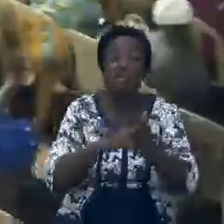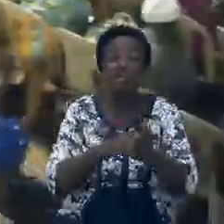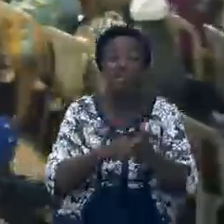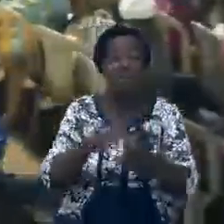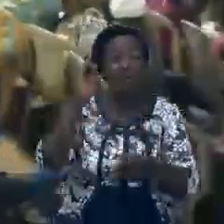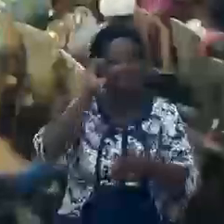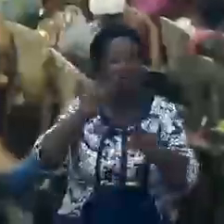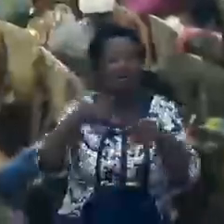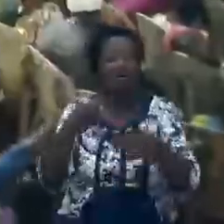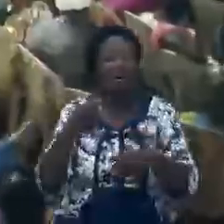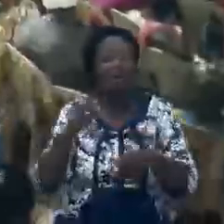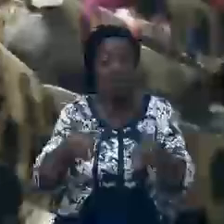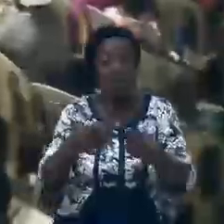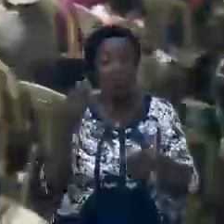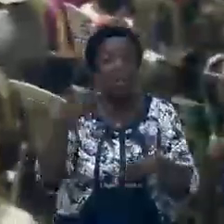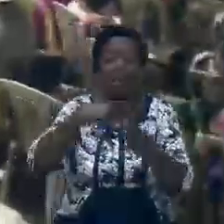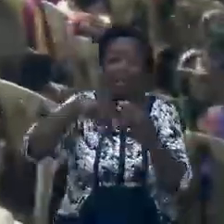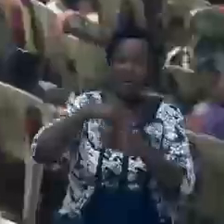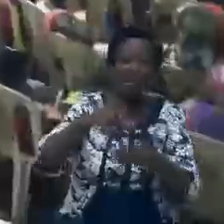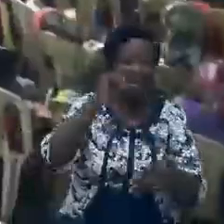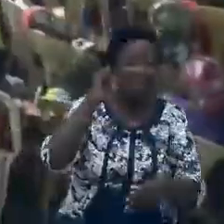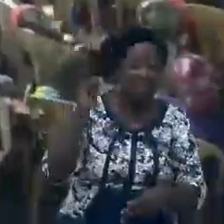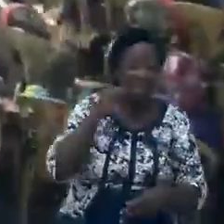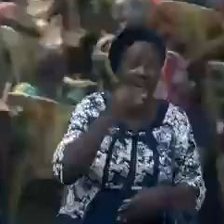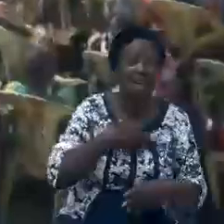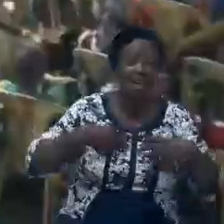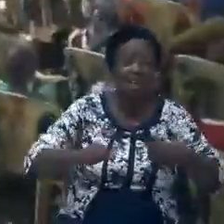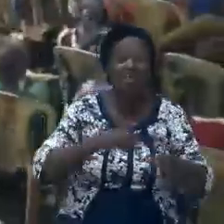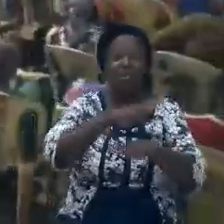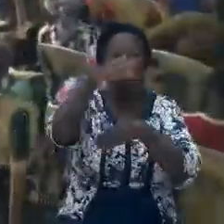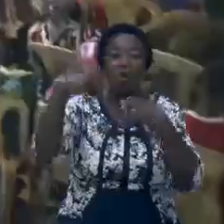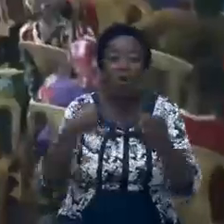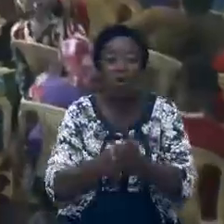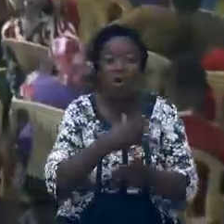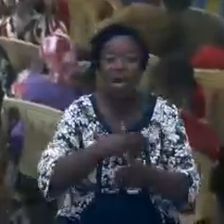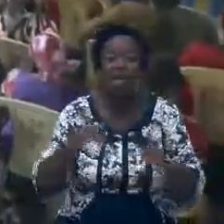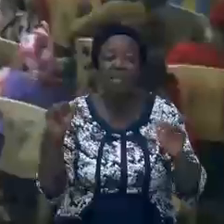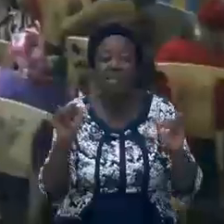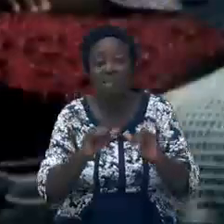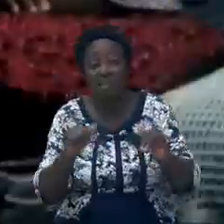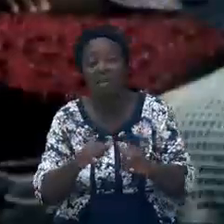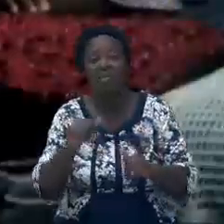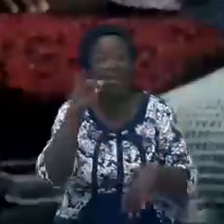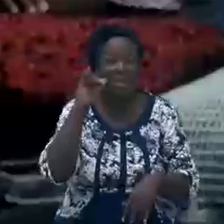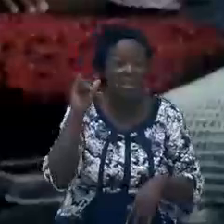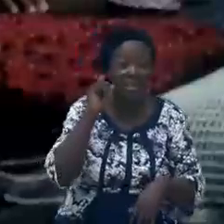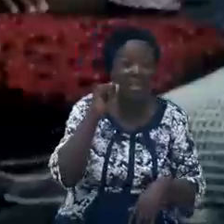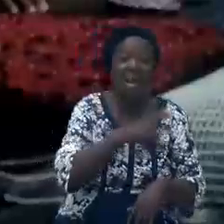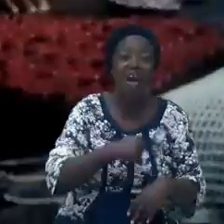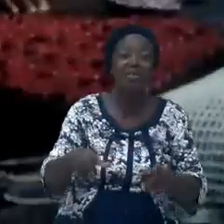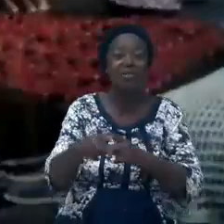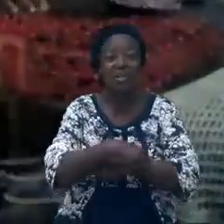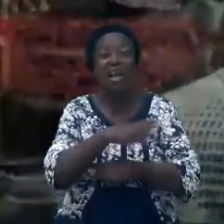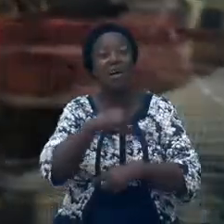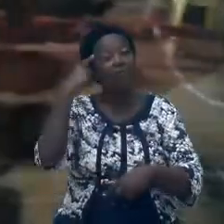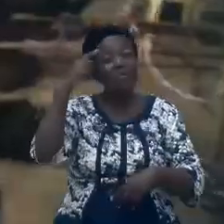Healing all, tell me now. He went about yesterday and he healed all. And it's